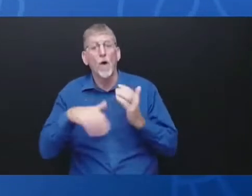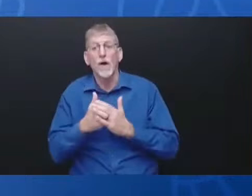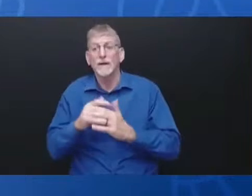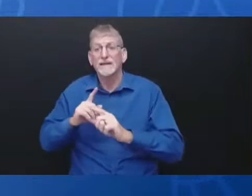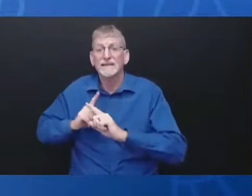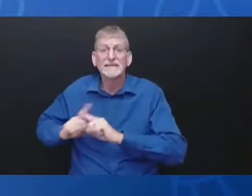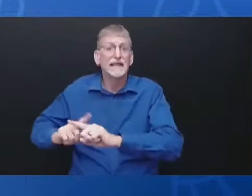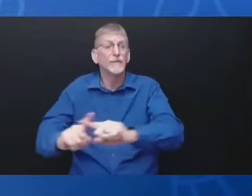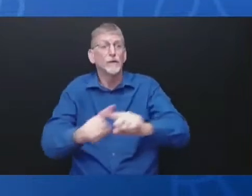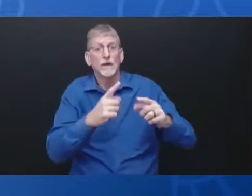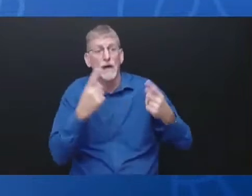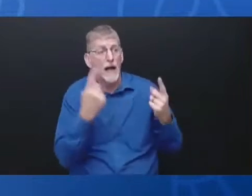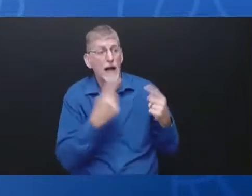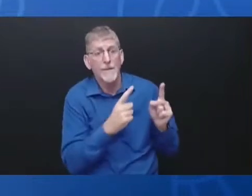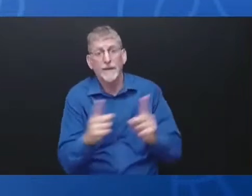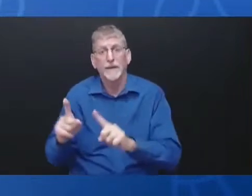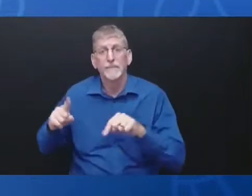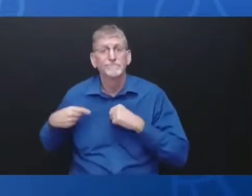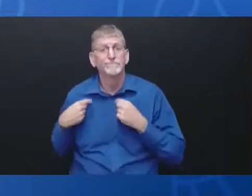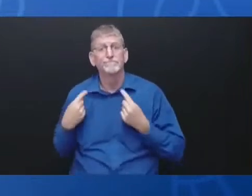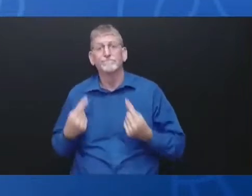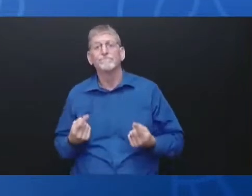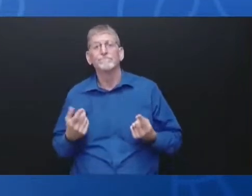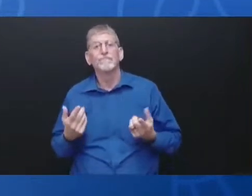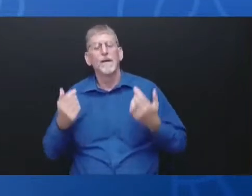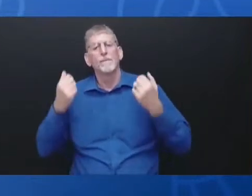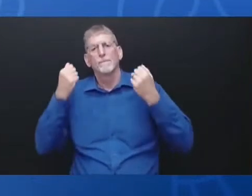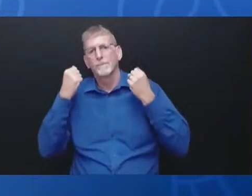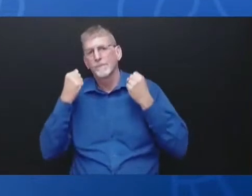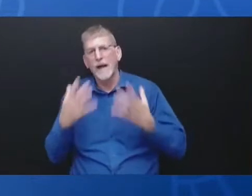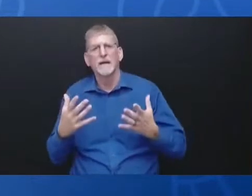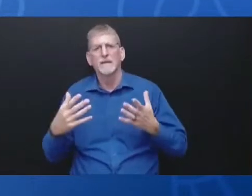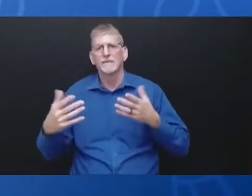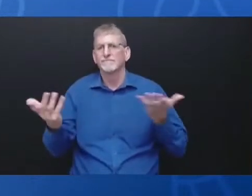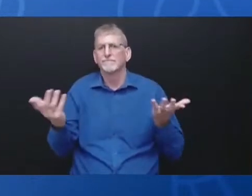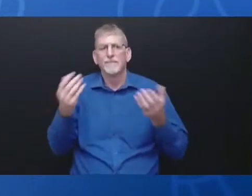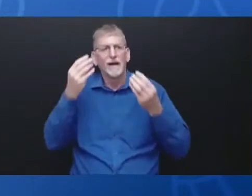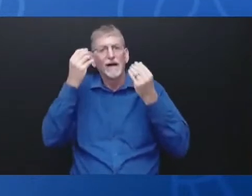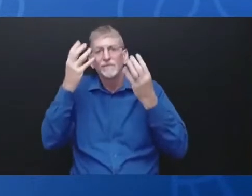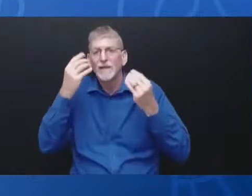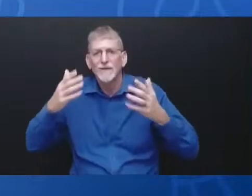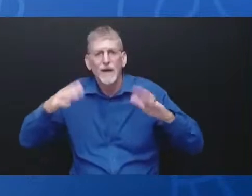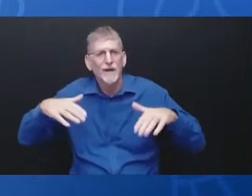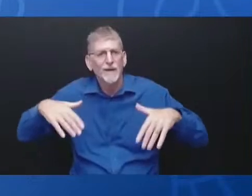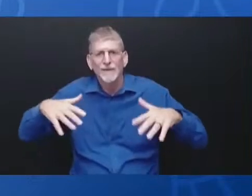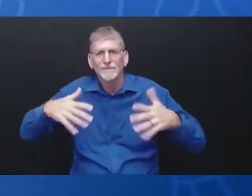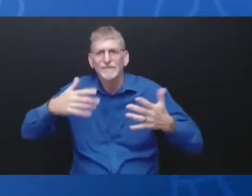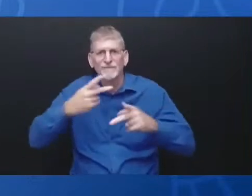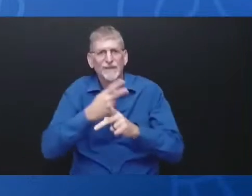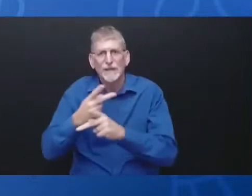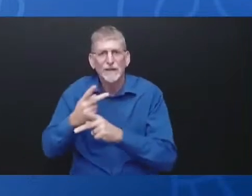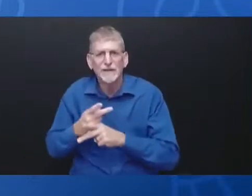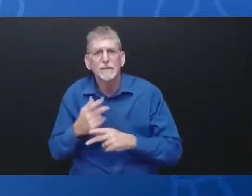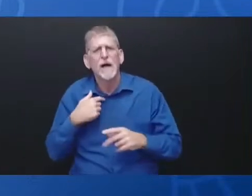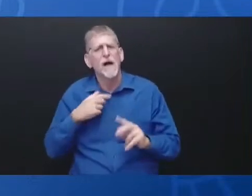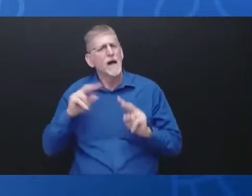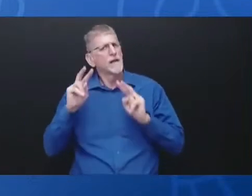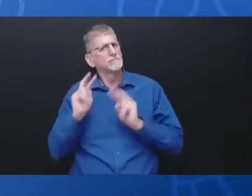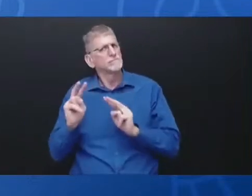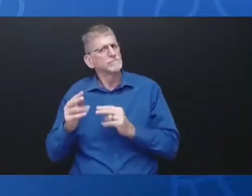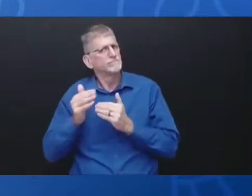fluid situation. And I look forward to watching it unfold as you do. I know you're all